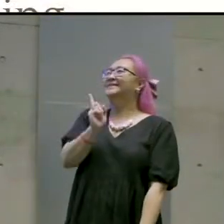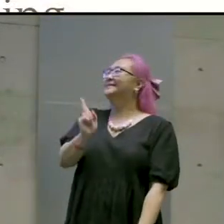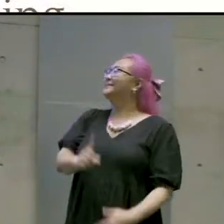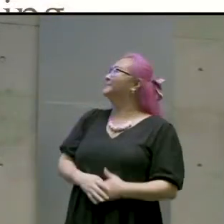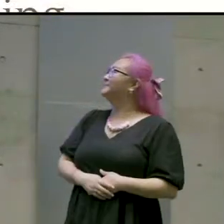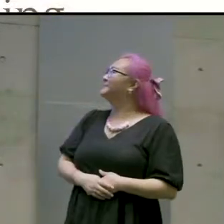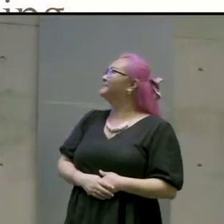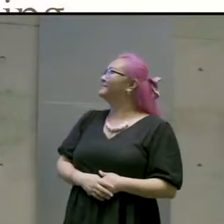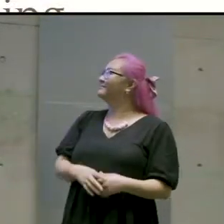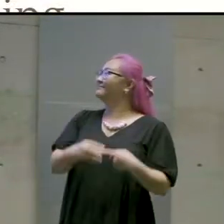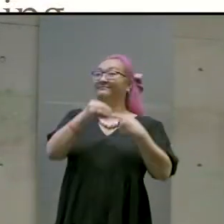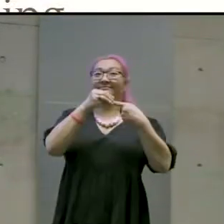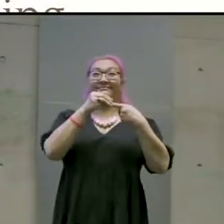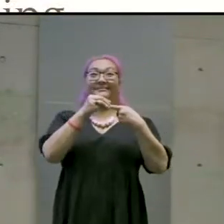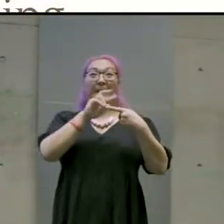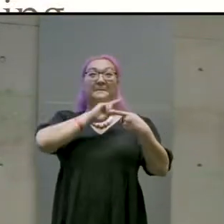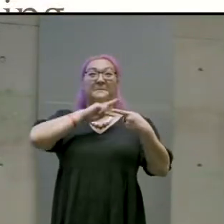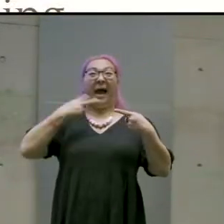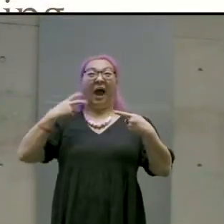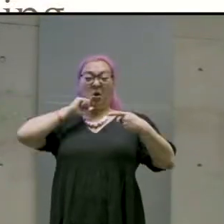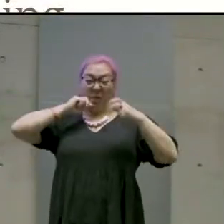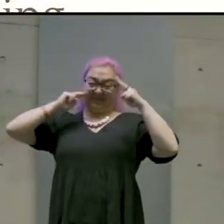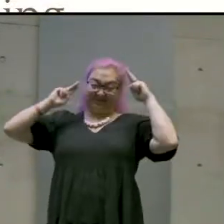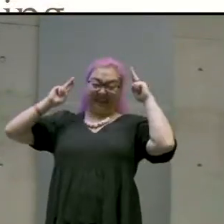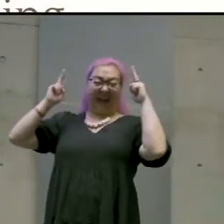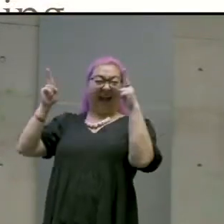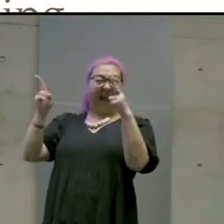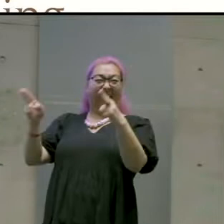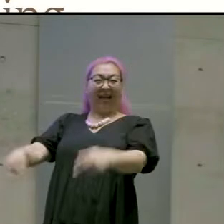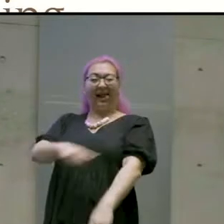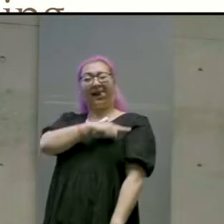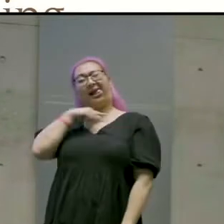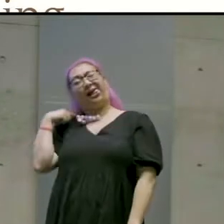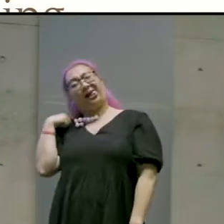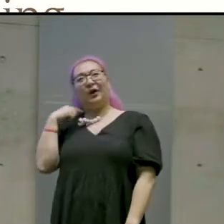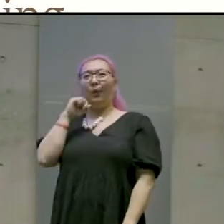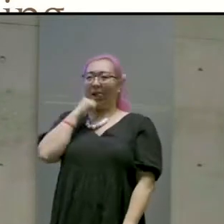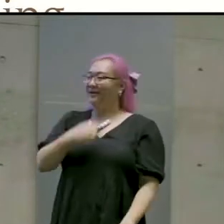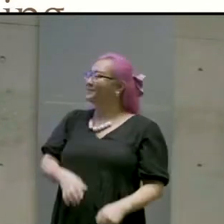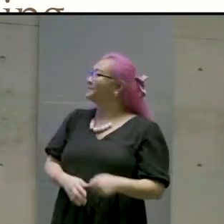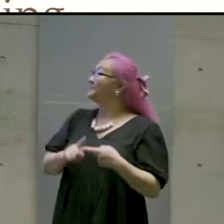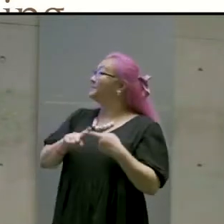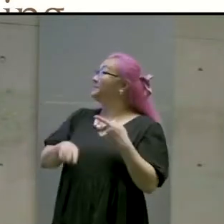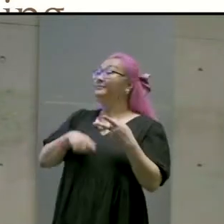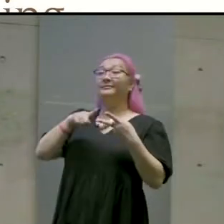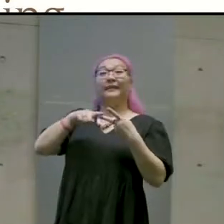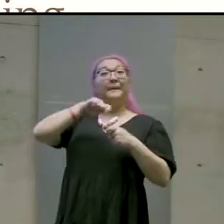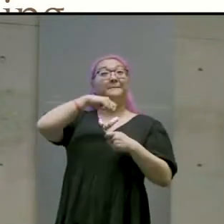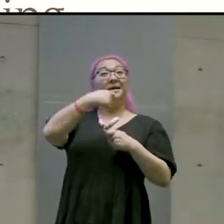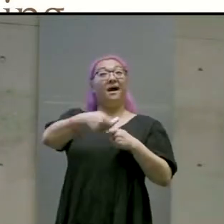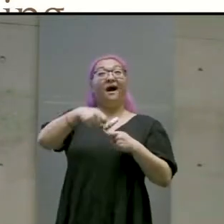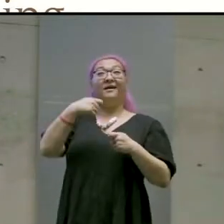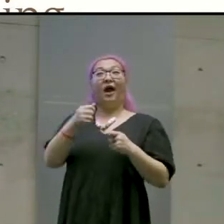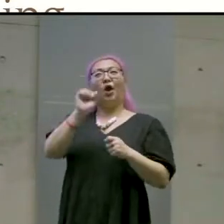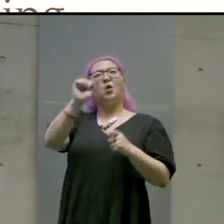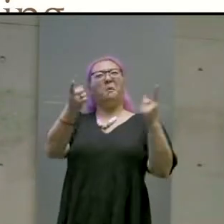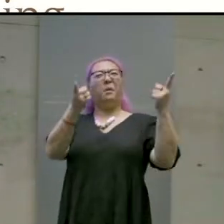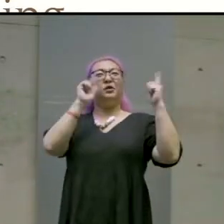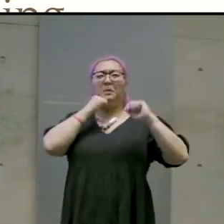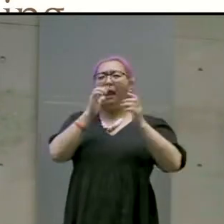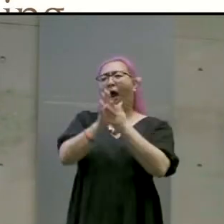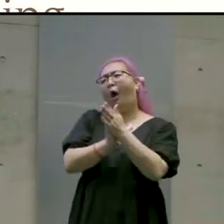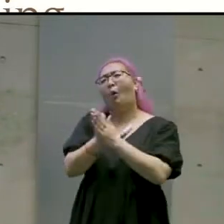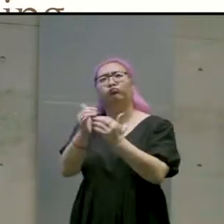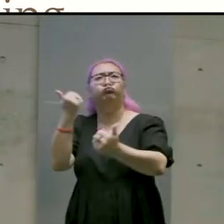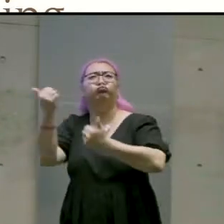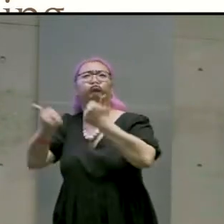choose the pear, you will die a horrible death of poisoning, okay? If you eat the banana, your boss is going to go, wow, you're so healthy, you're going to